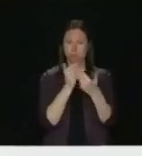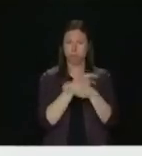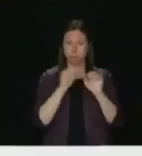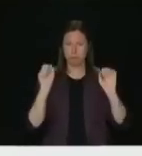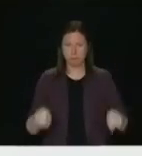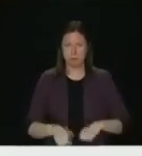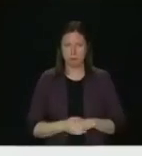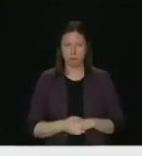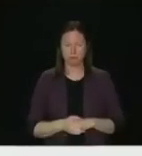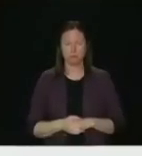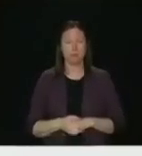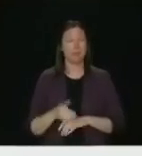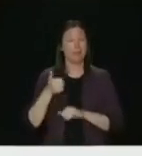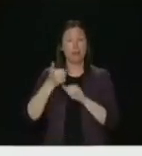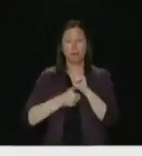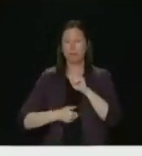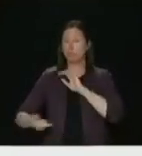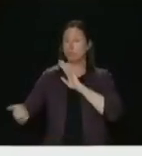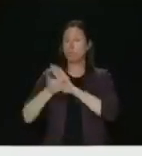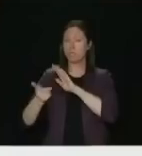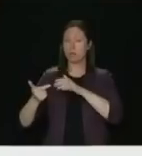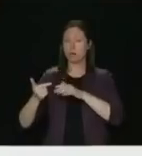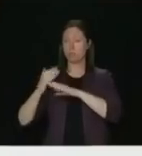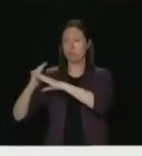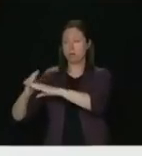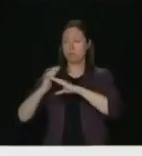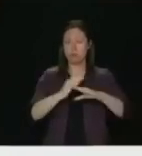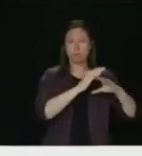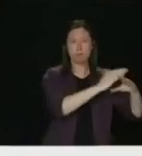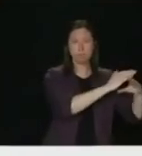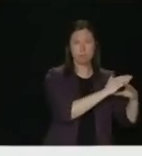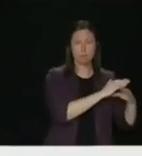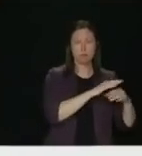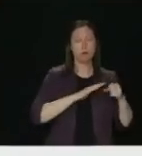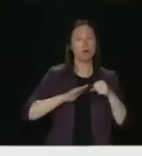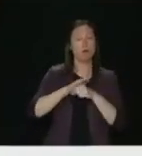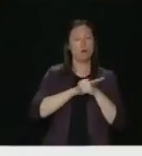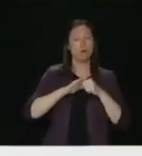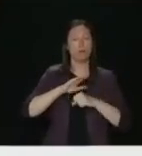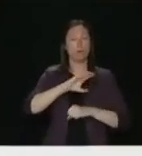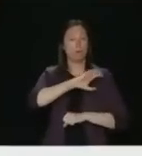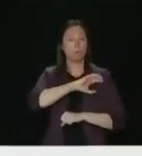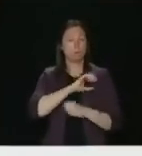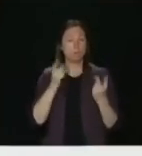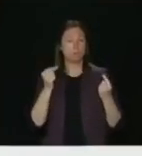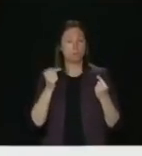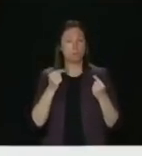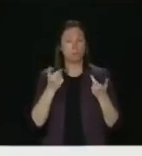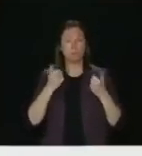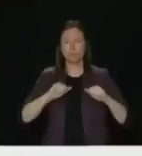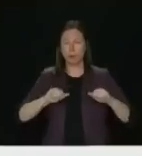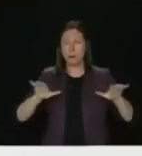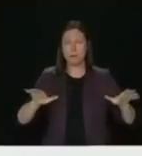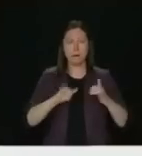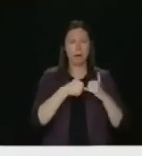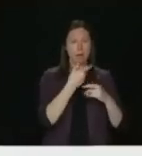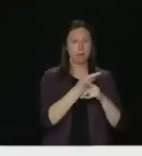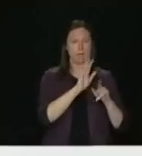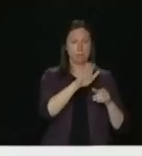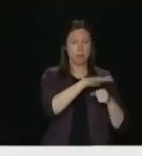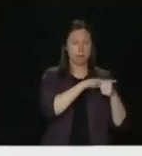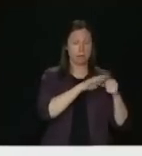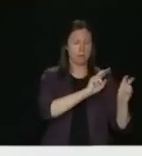With each illegal blockade, local law enforcement agencies have been acting to keep the peace within